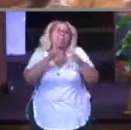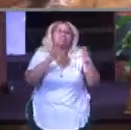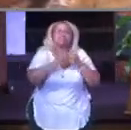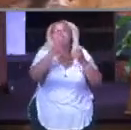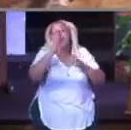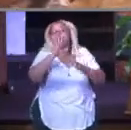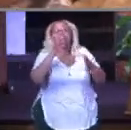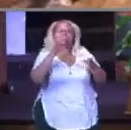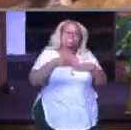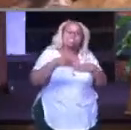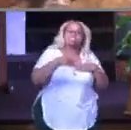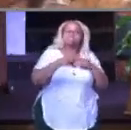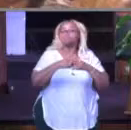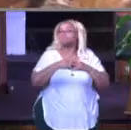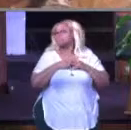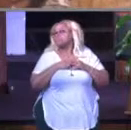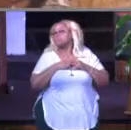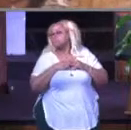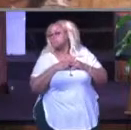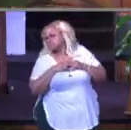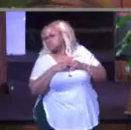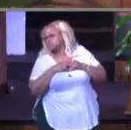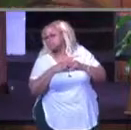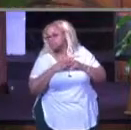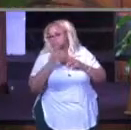God. Receive.